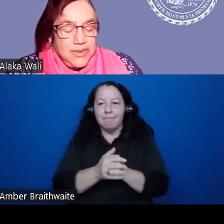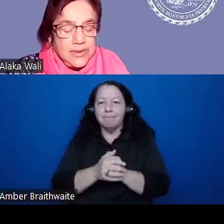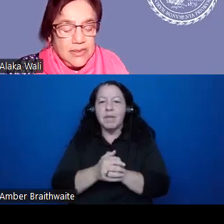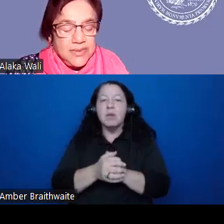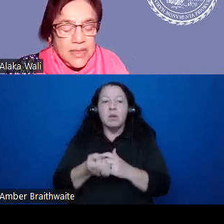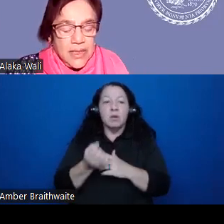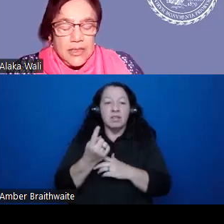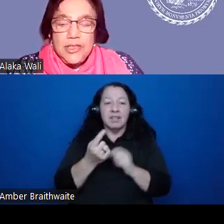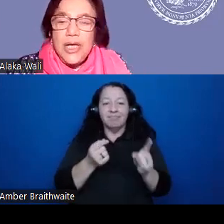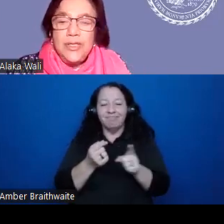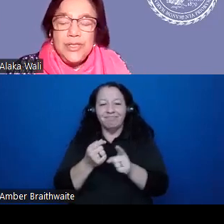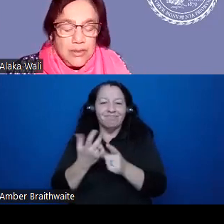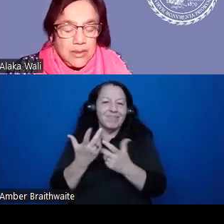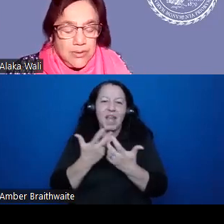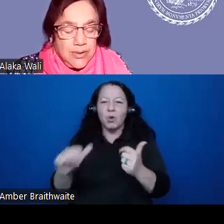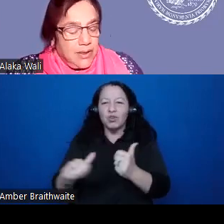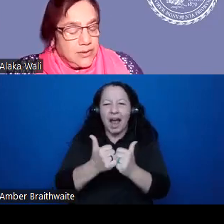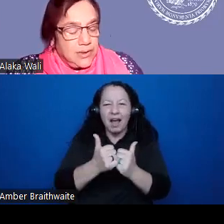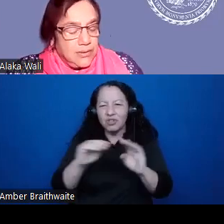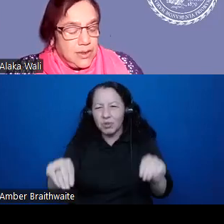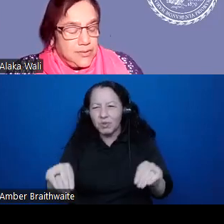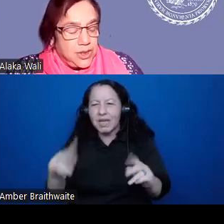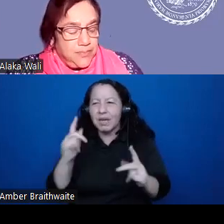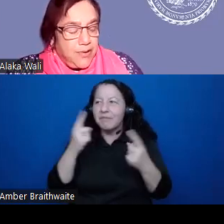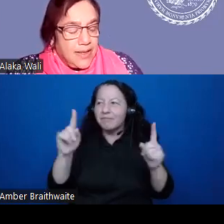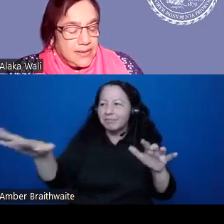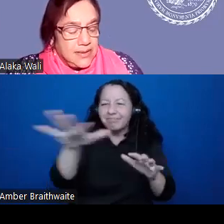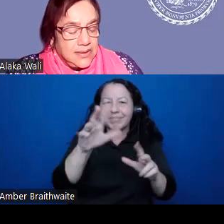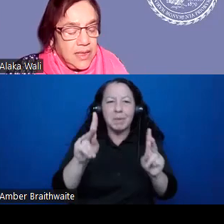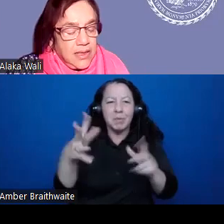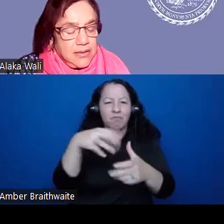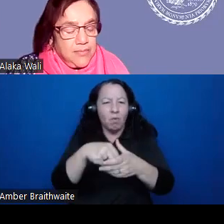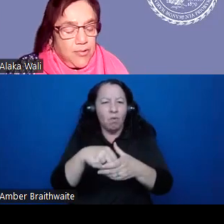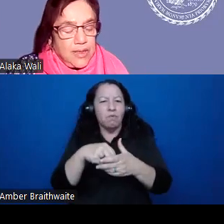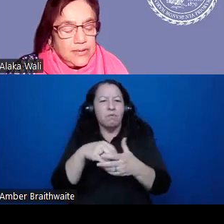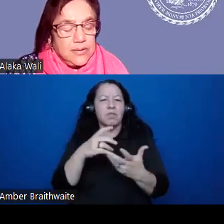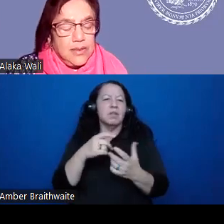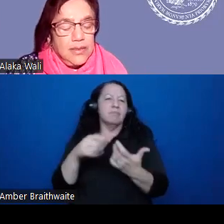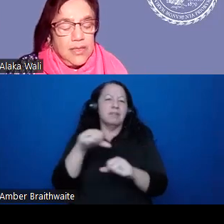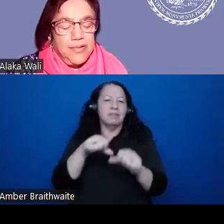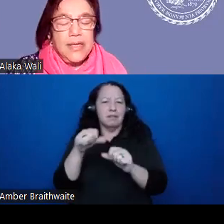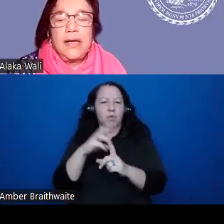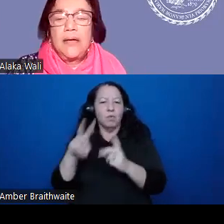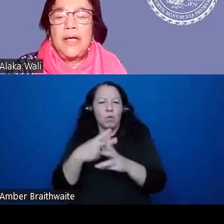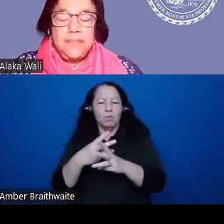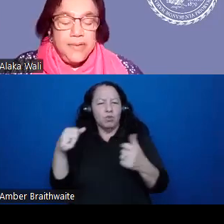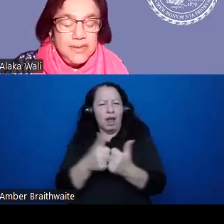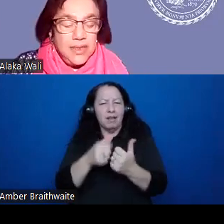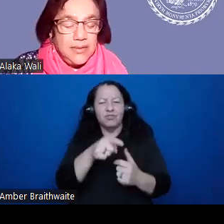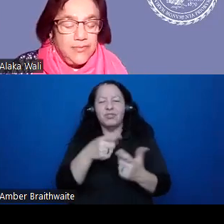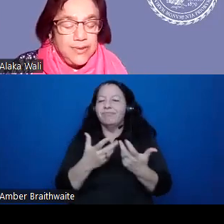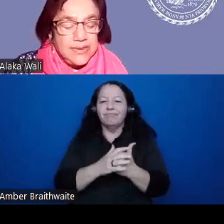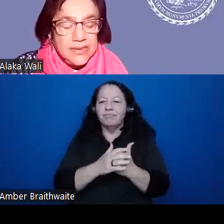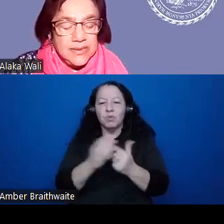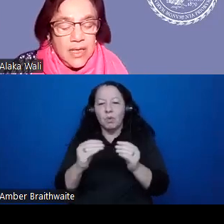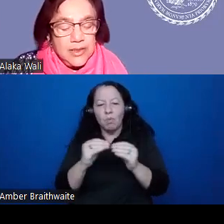challenging museums to change curatorial and stewardship practices to more concertedly bring in a multiplicity